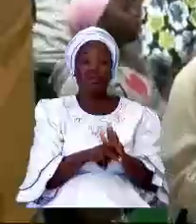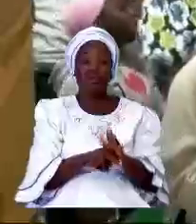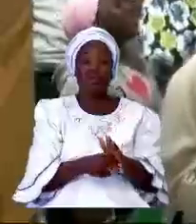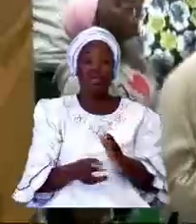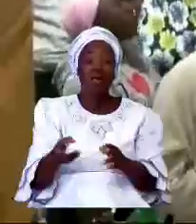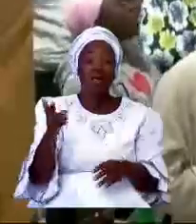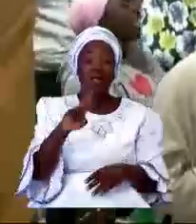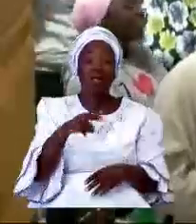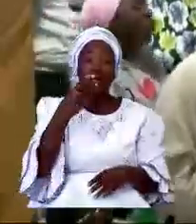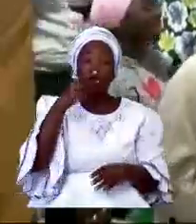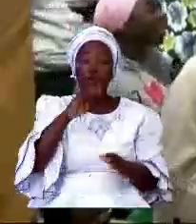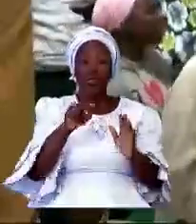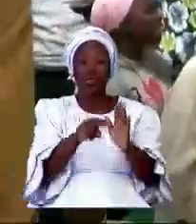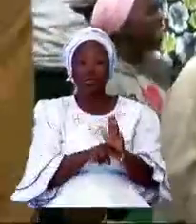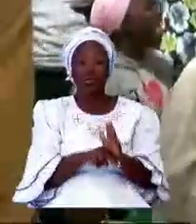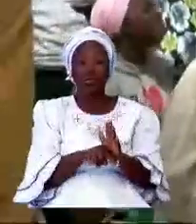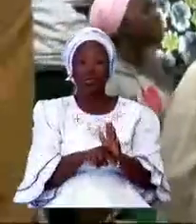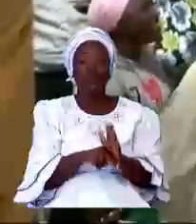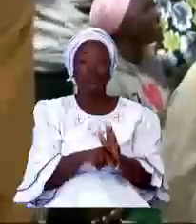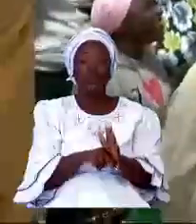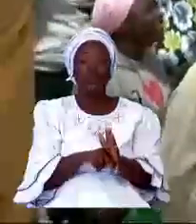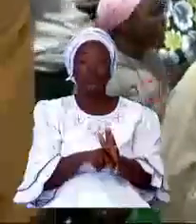their threats,